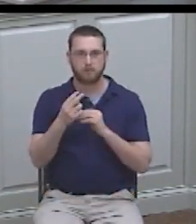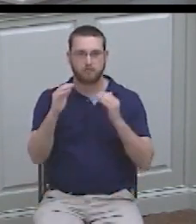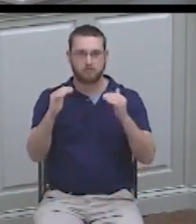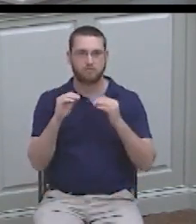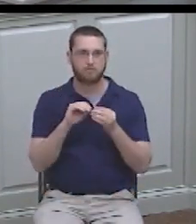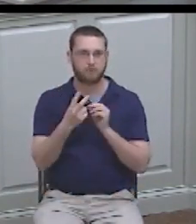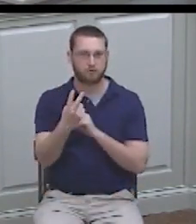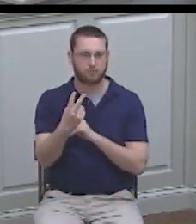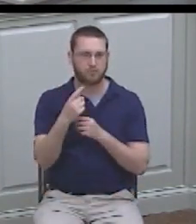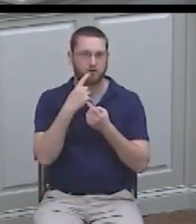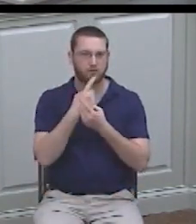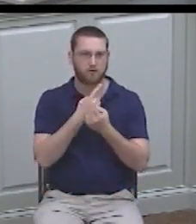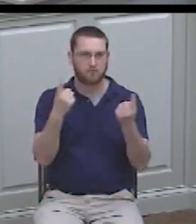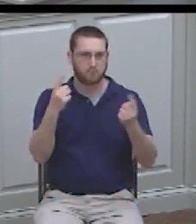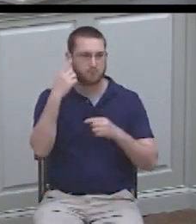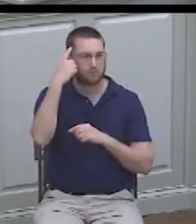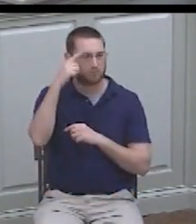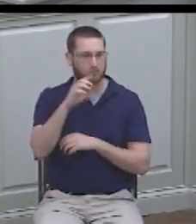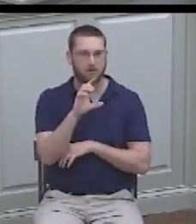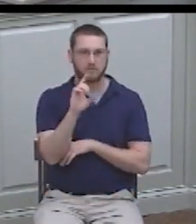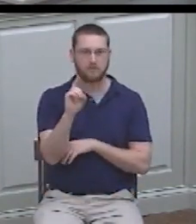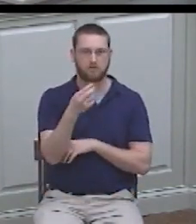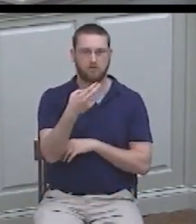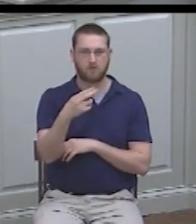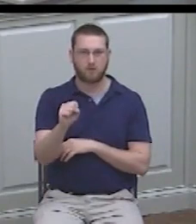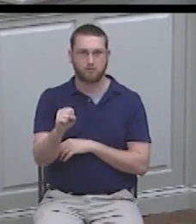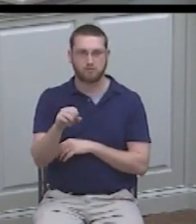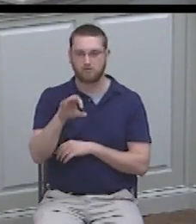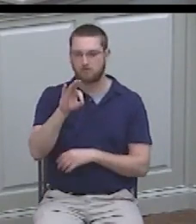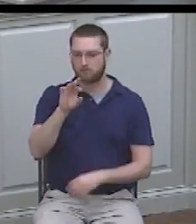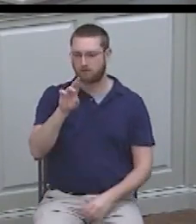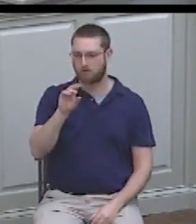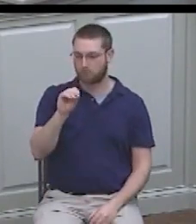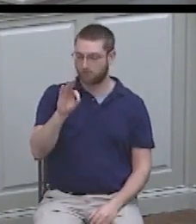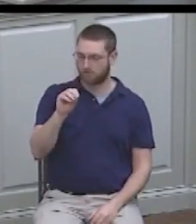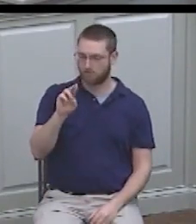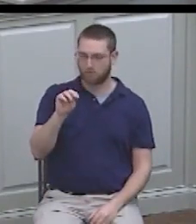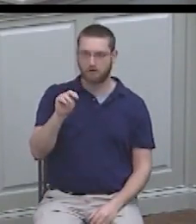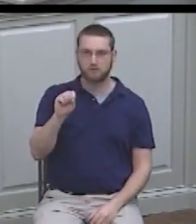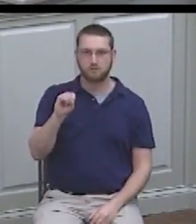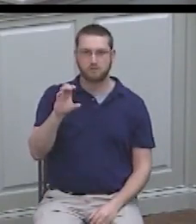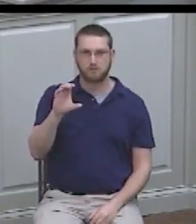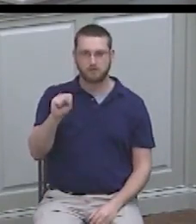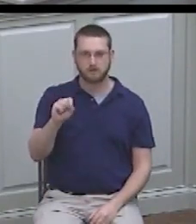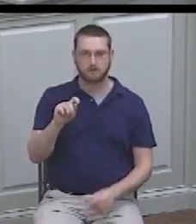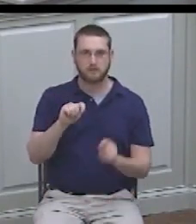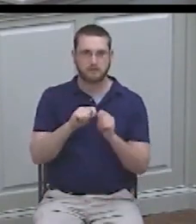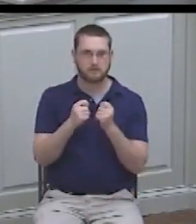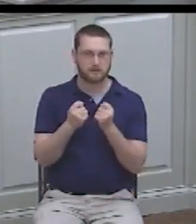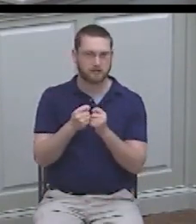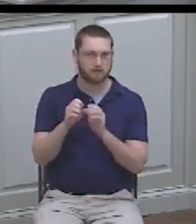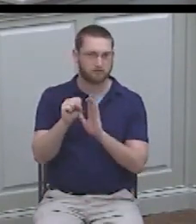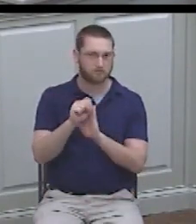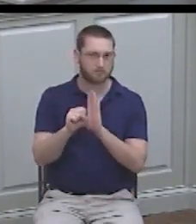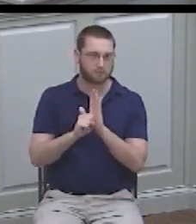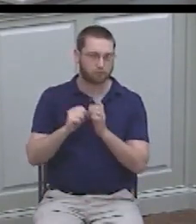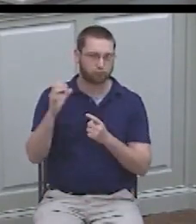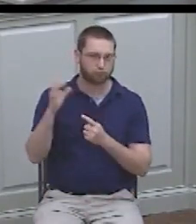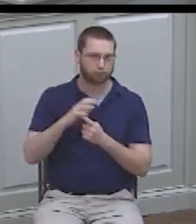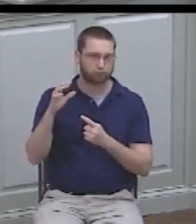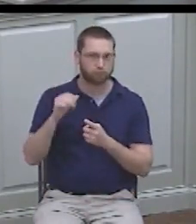is a proclamation for the Danville High School Forensics Team and State Championship.